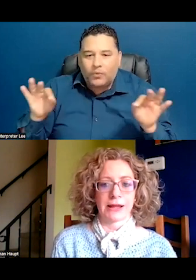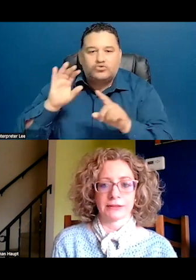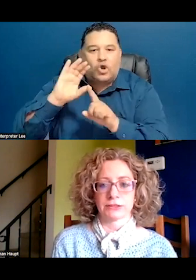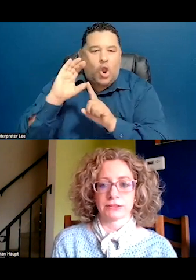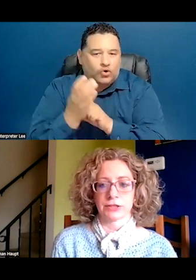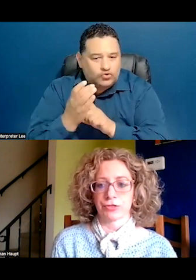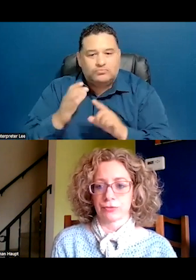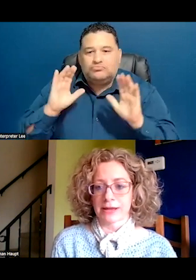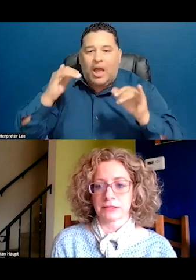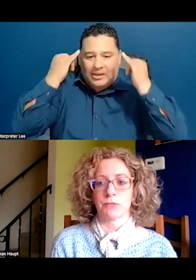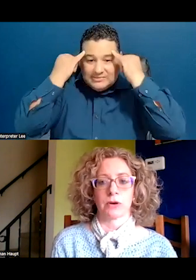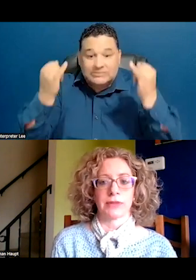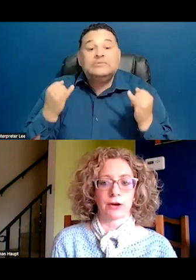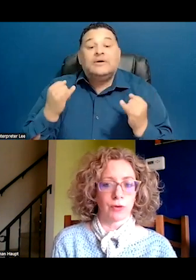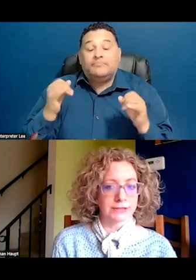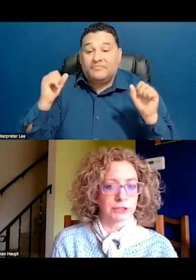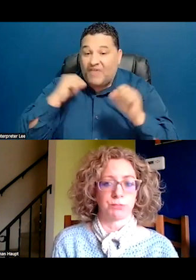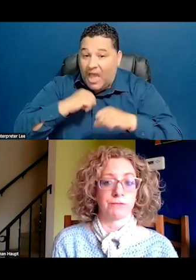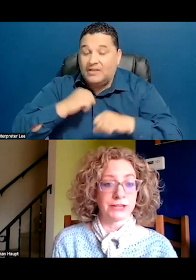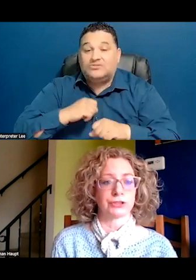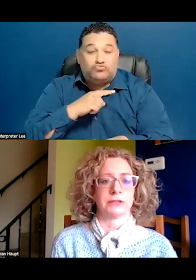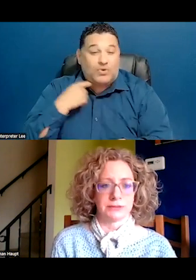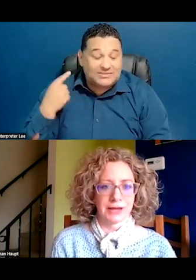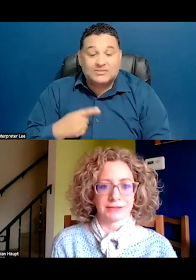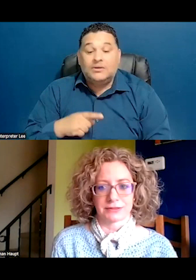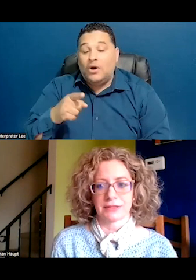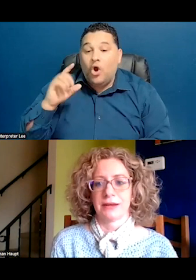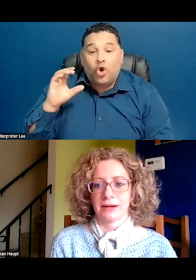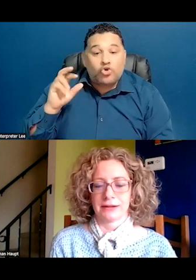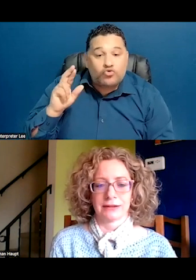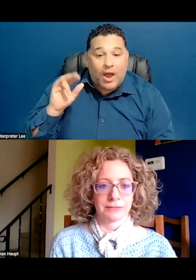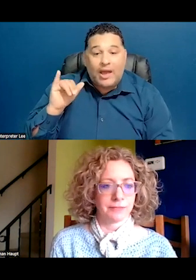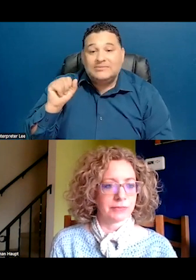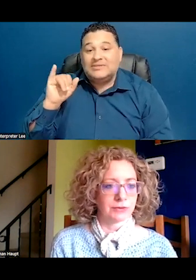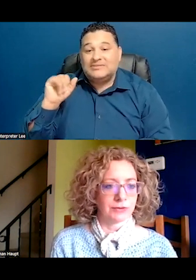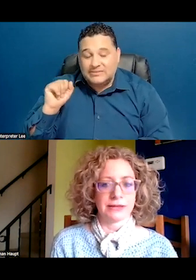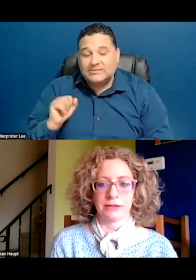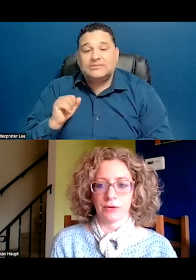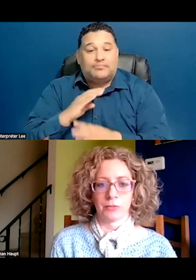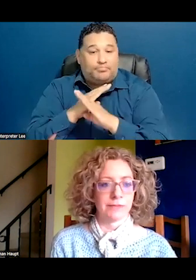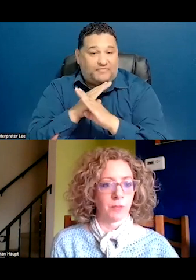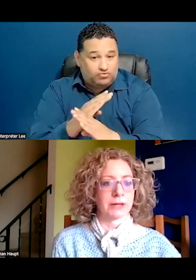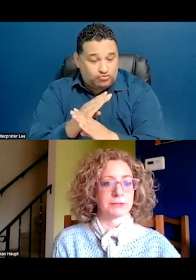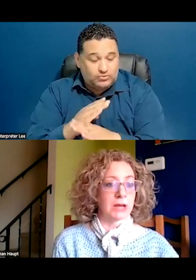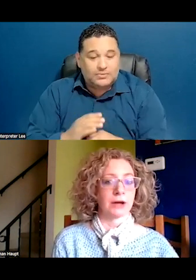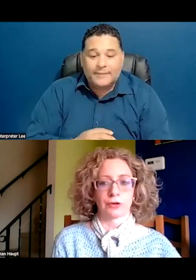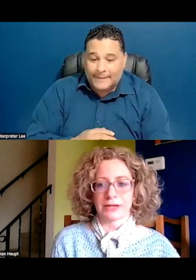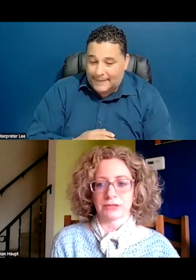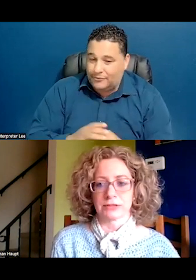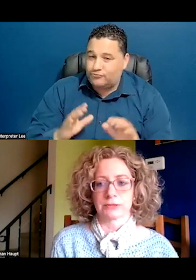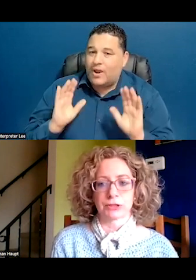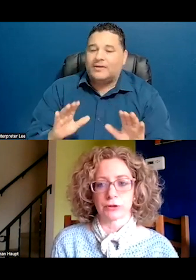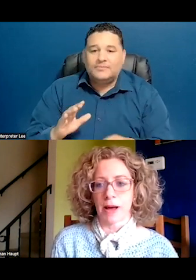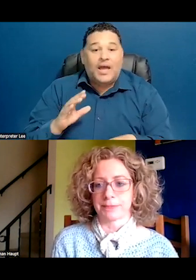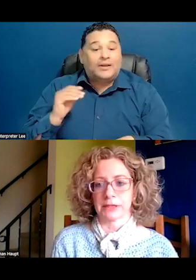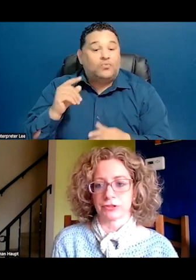see violence and threats, more on that. Crisis prevention, yes. Great. Even what is beyond